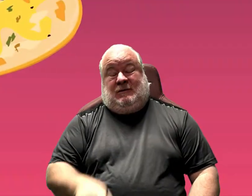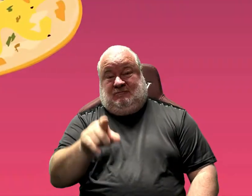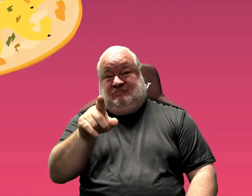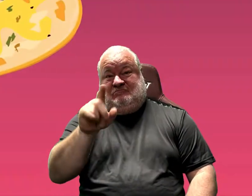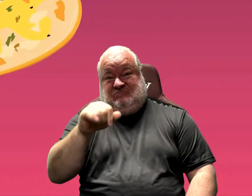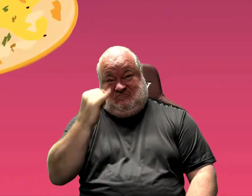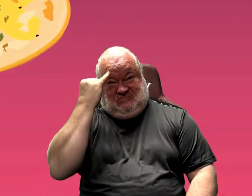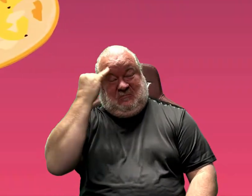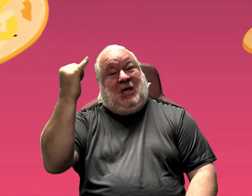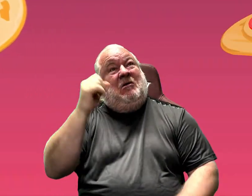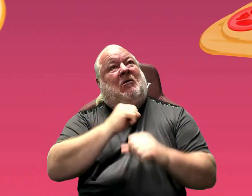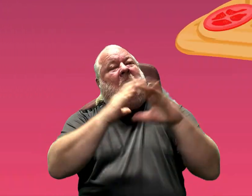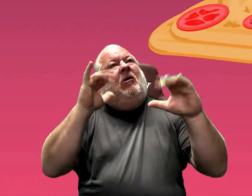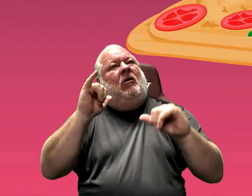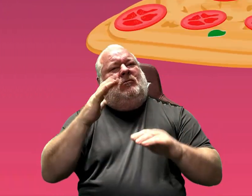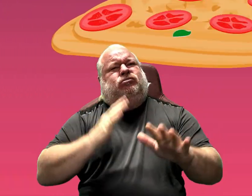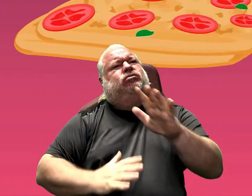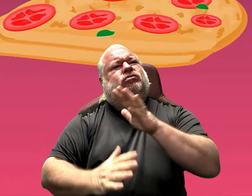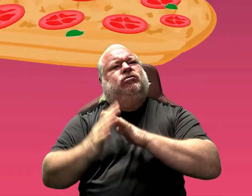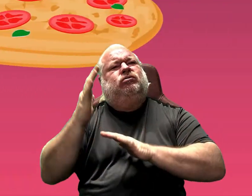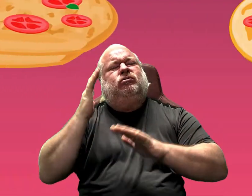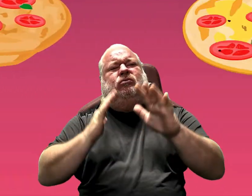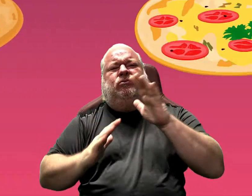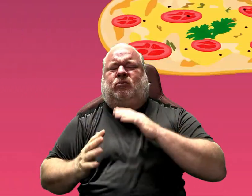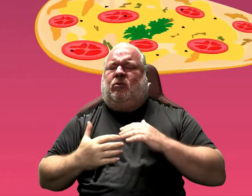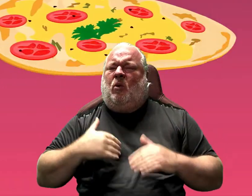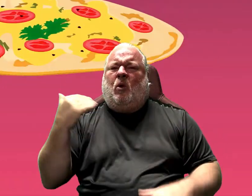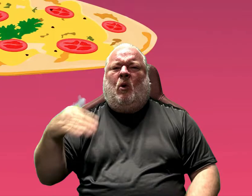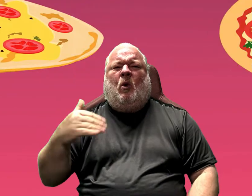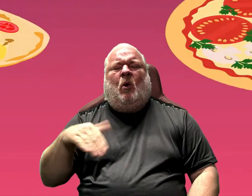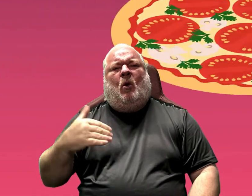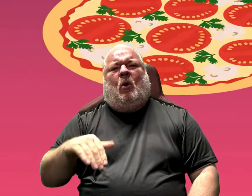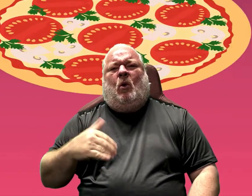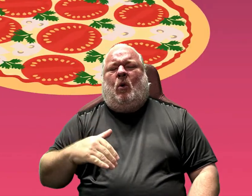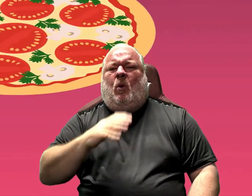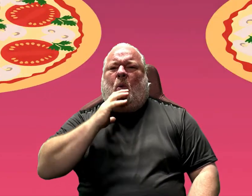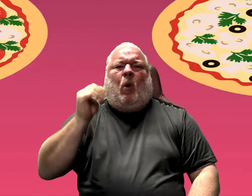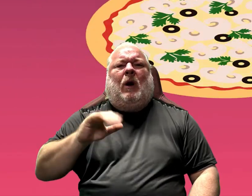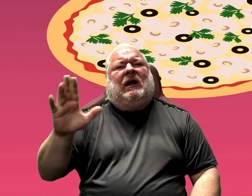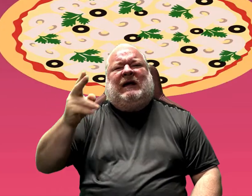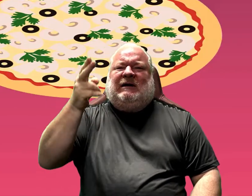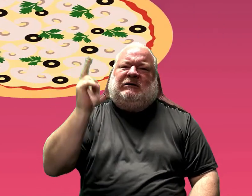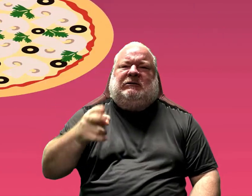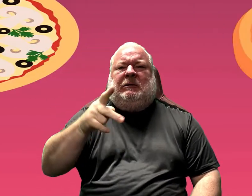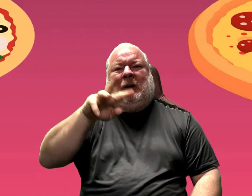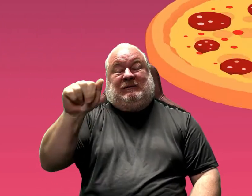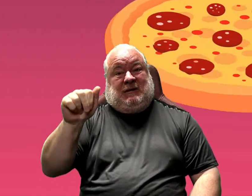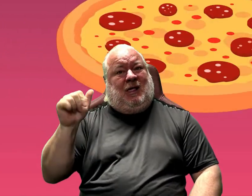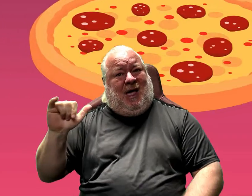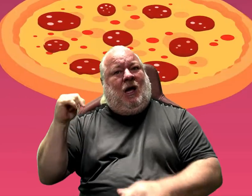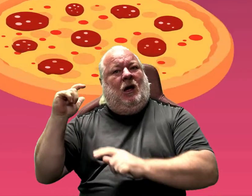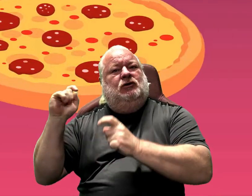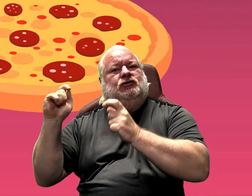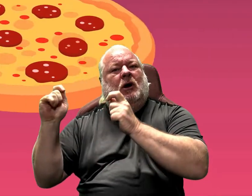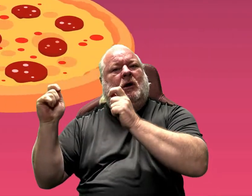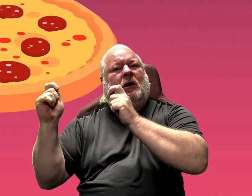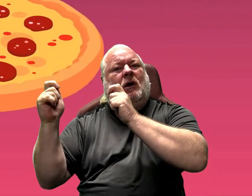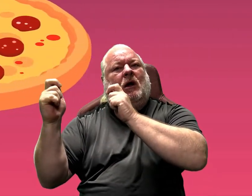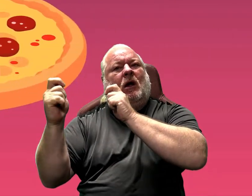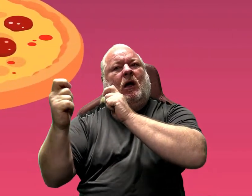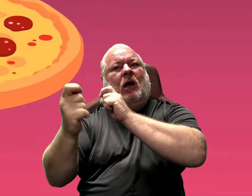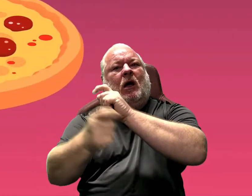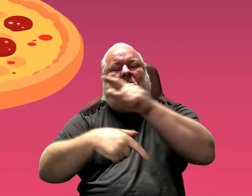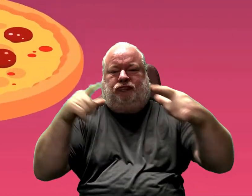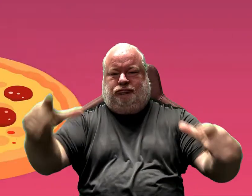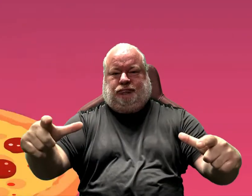you might imagine, pizza has a long history, and it took a long time for pizza to develop into the pie we know